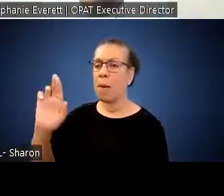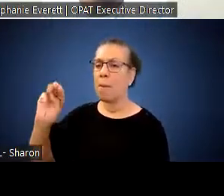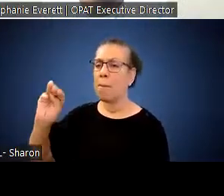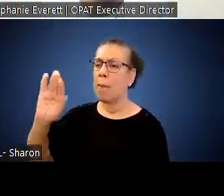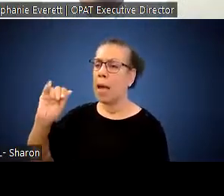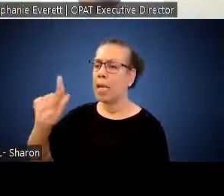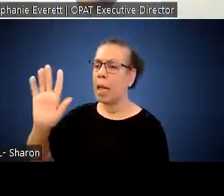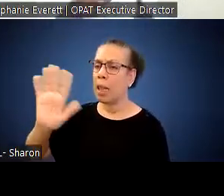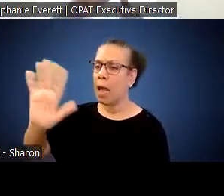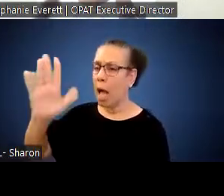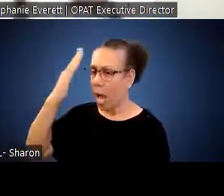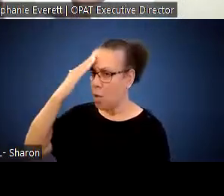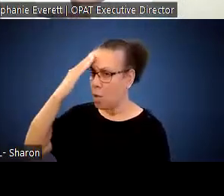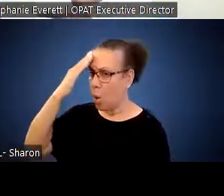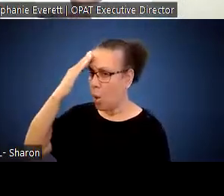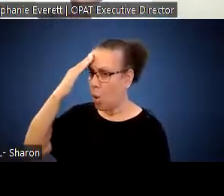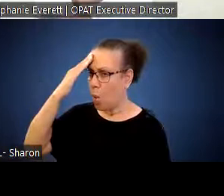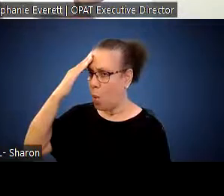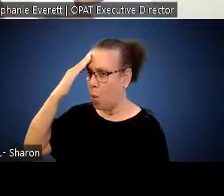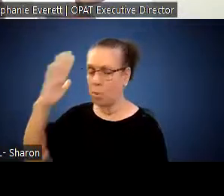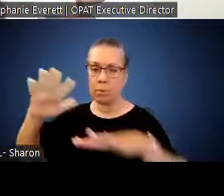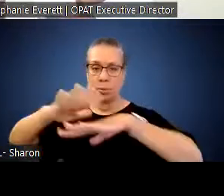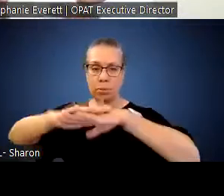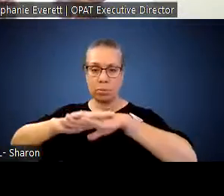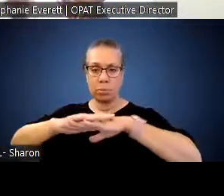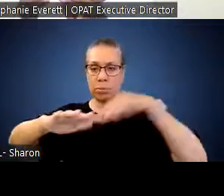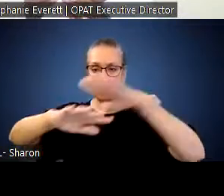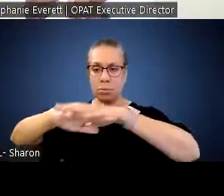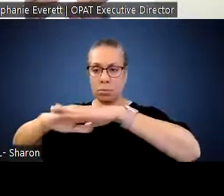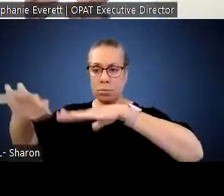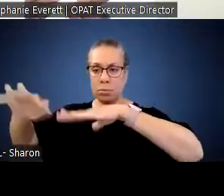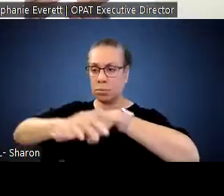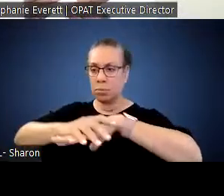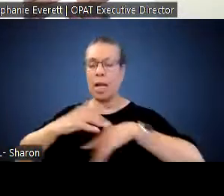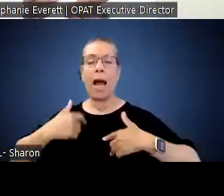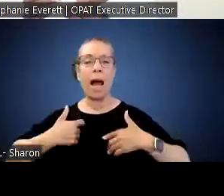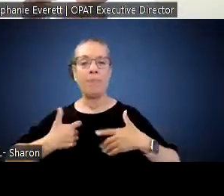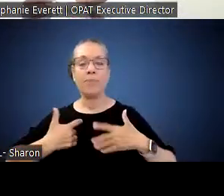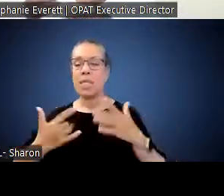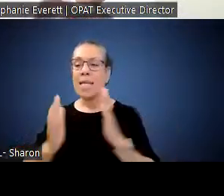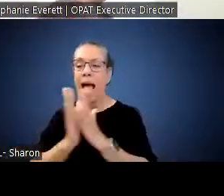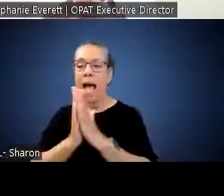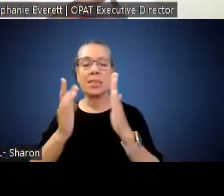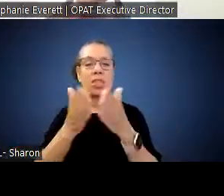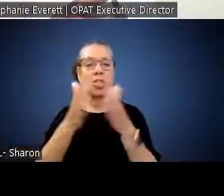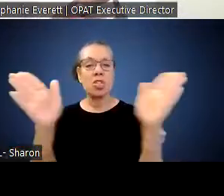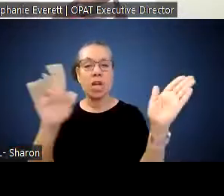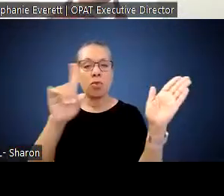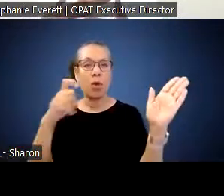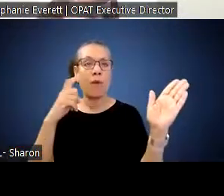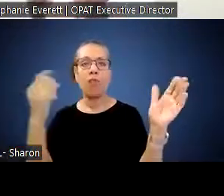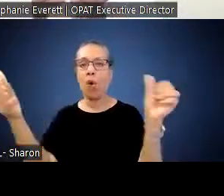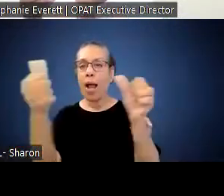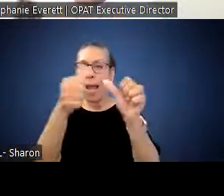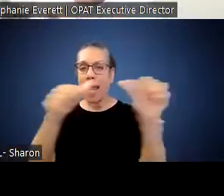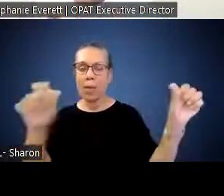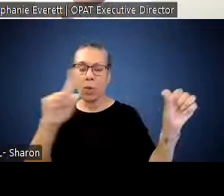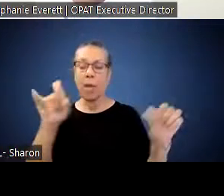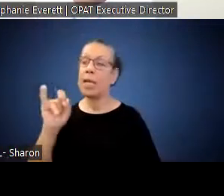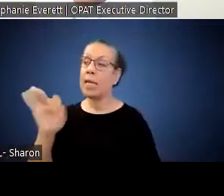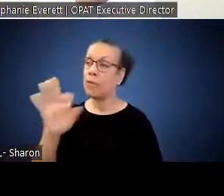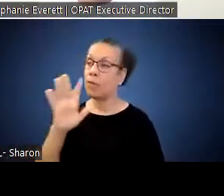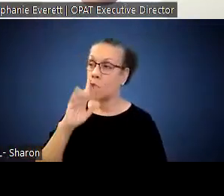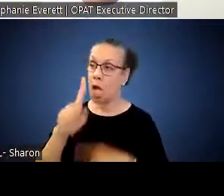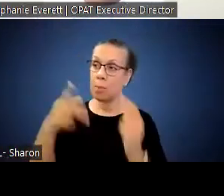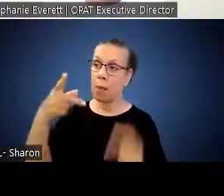you're asking me going forward, general question for any officer. Okay, so if you're asking me about protocol